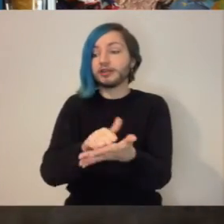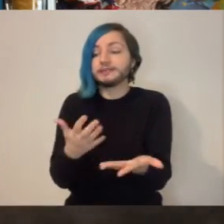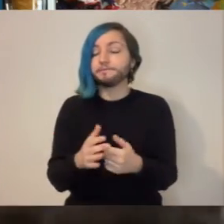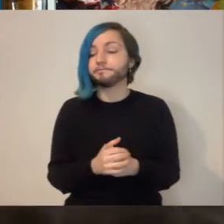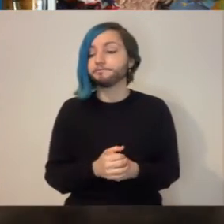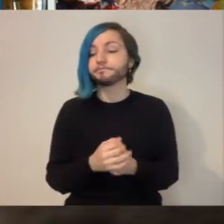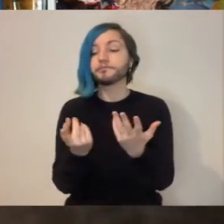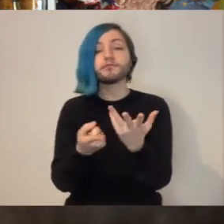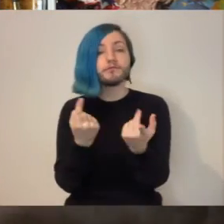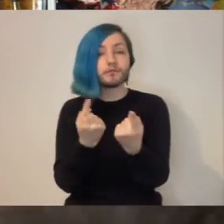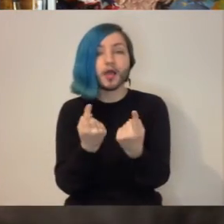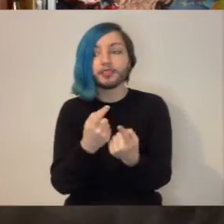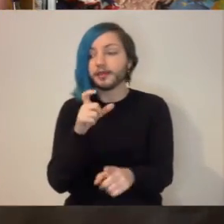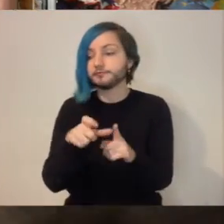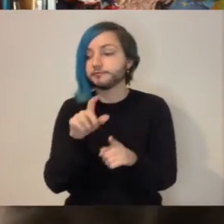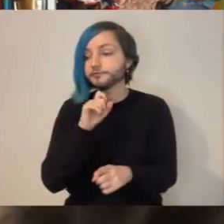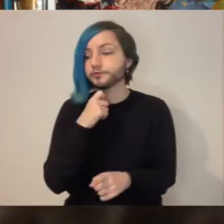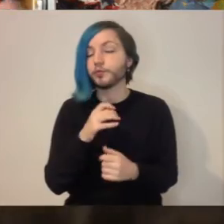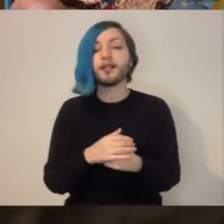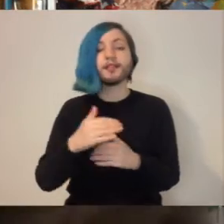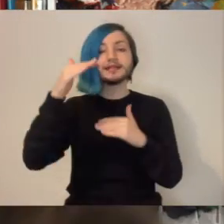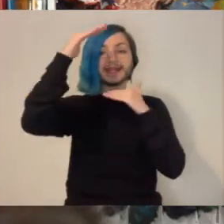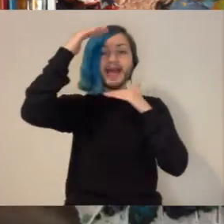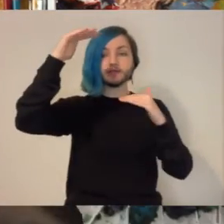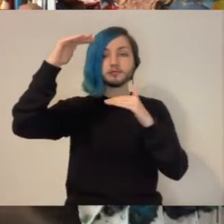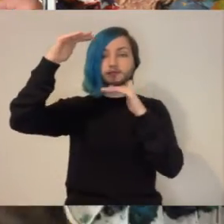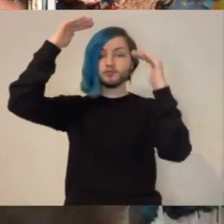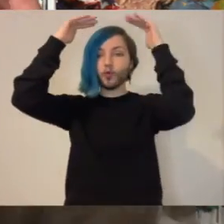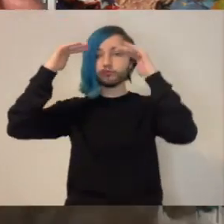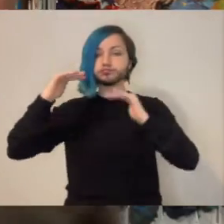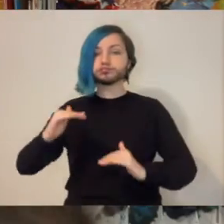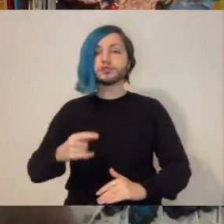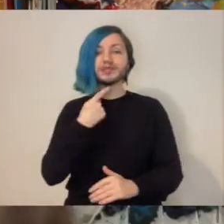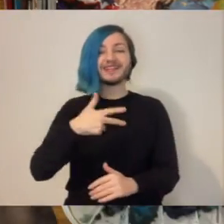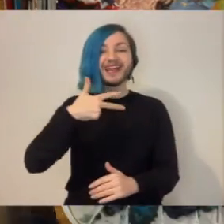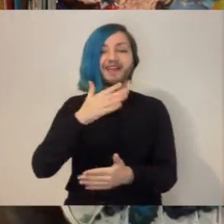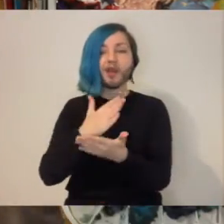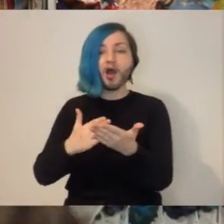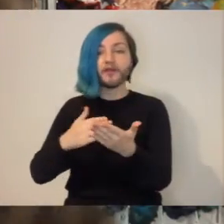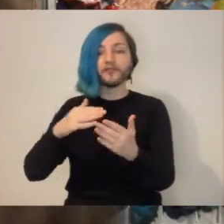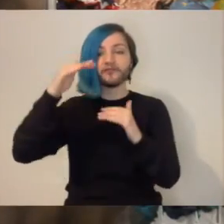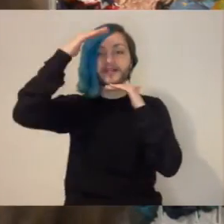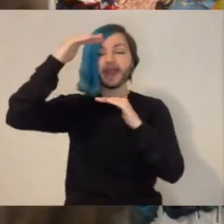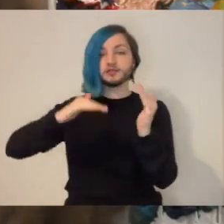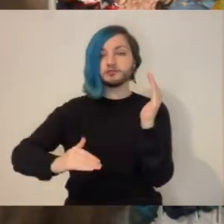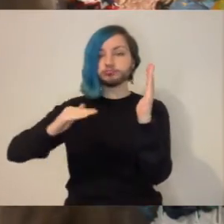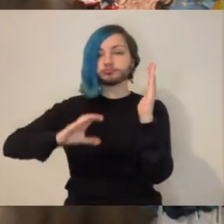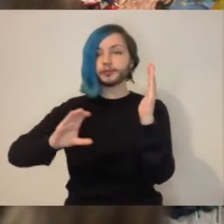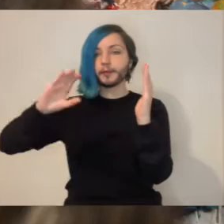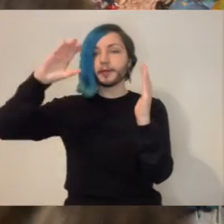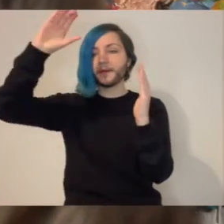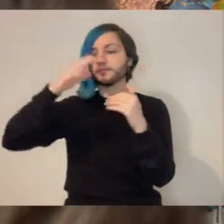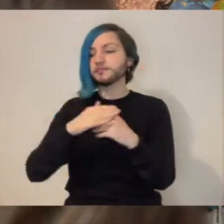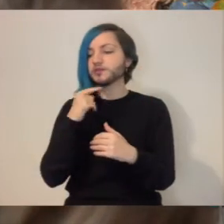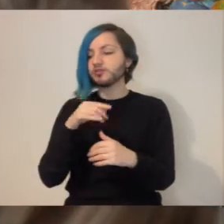correctly. And the other thing that I'm just going to do now is the head. So we said it was 8.5 heads, so I'm just